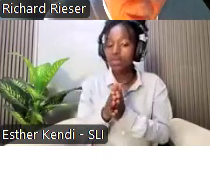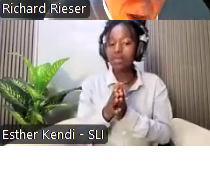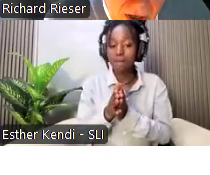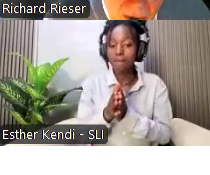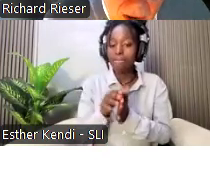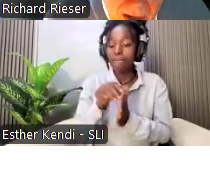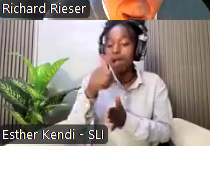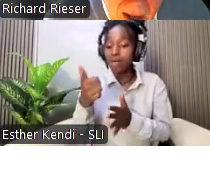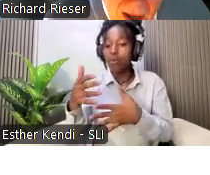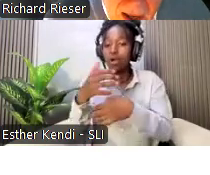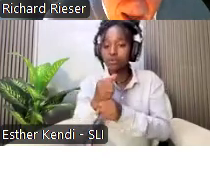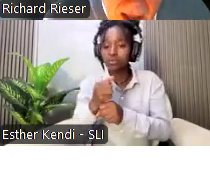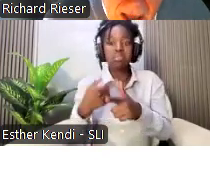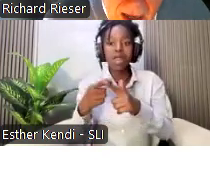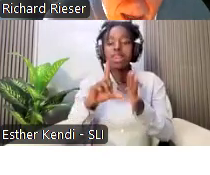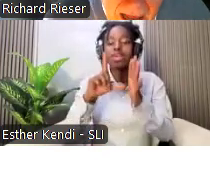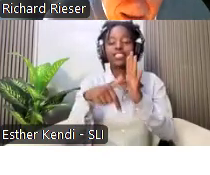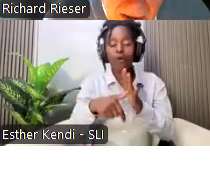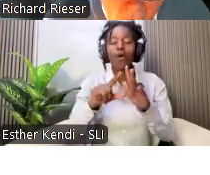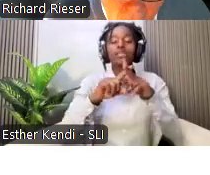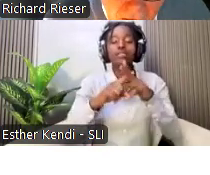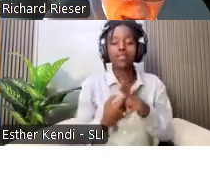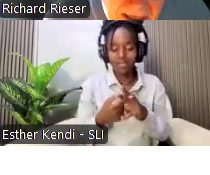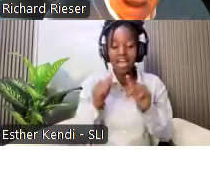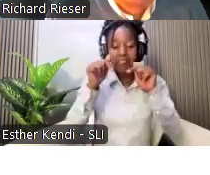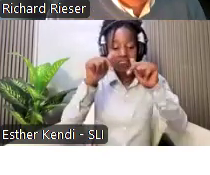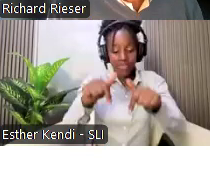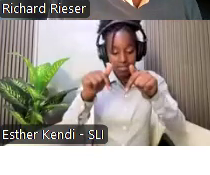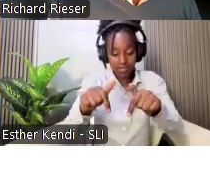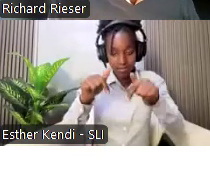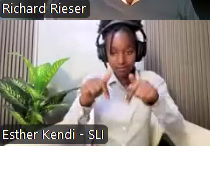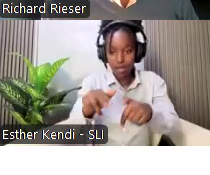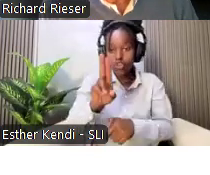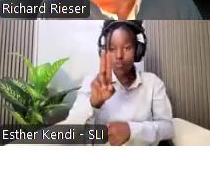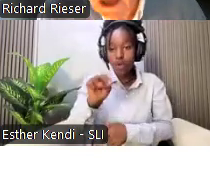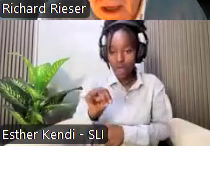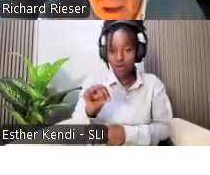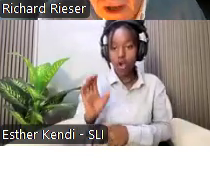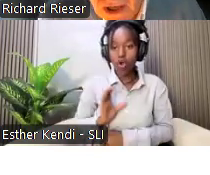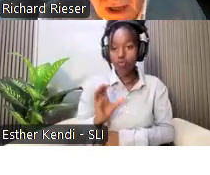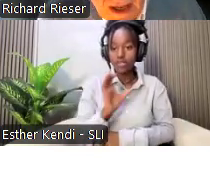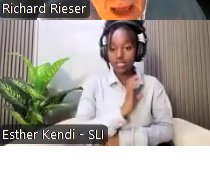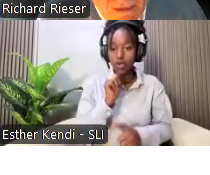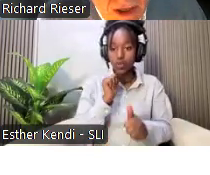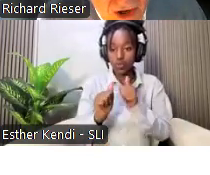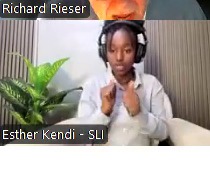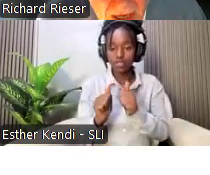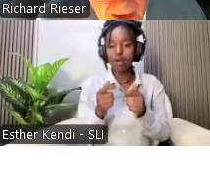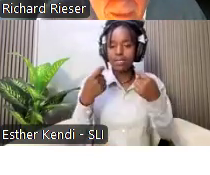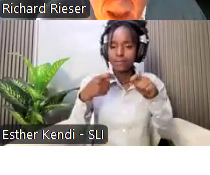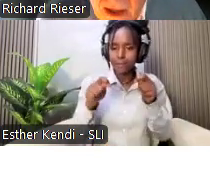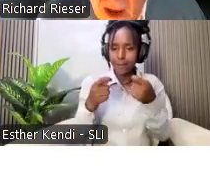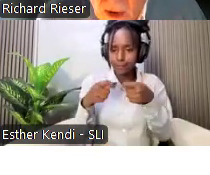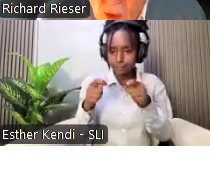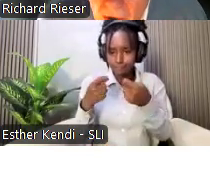up the UN ad hoc committee that framed the convention. That was